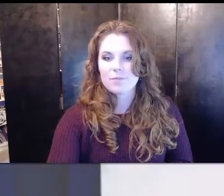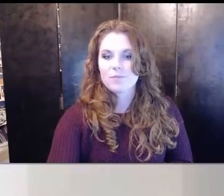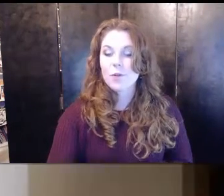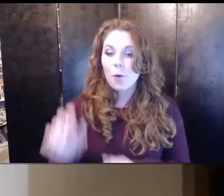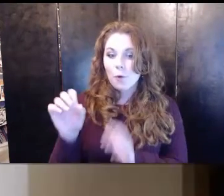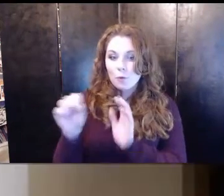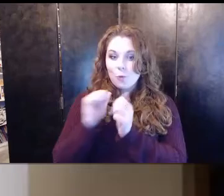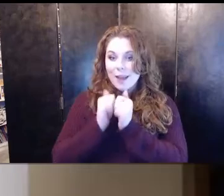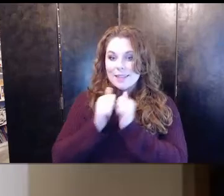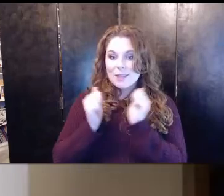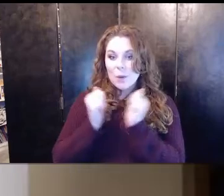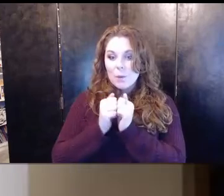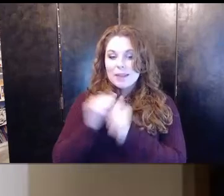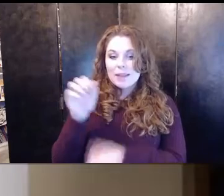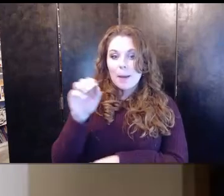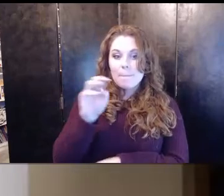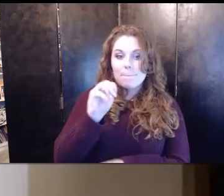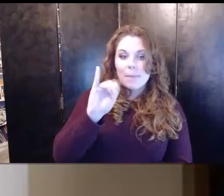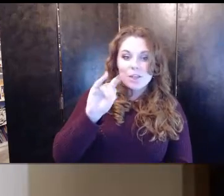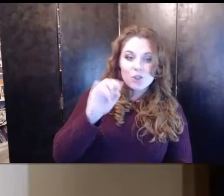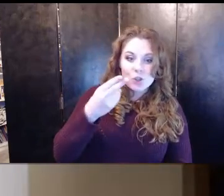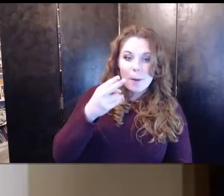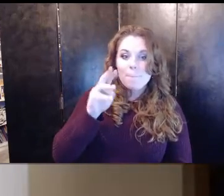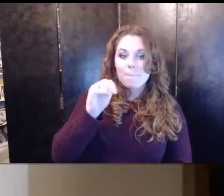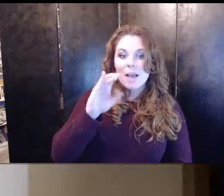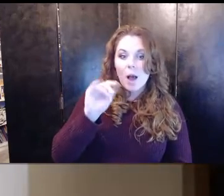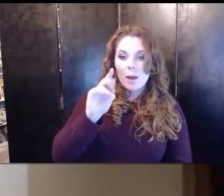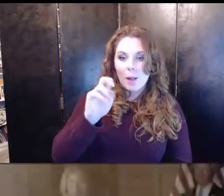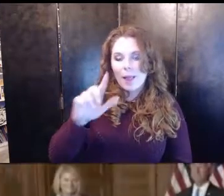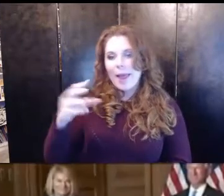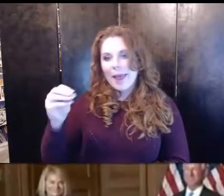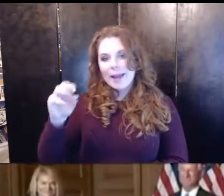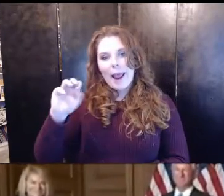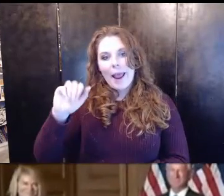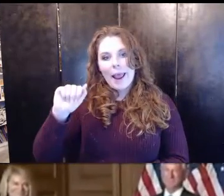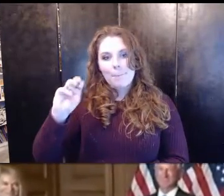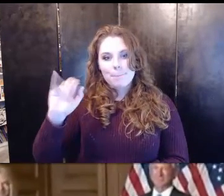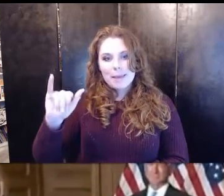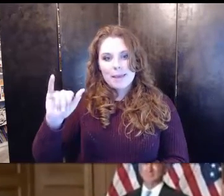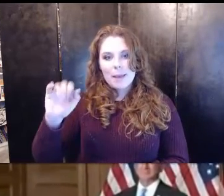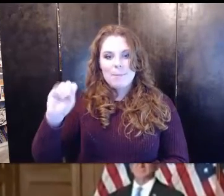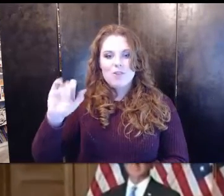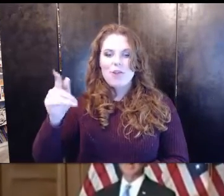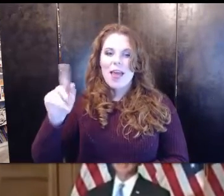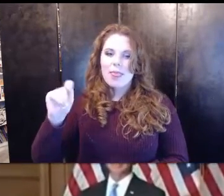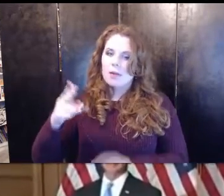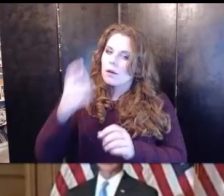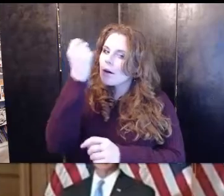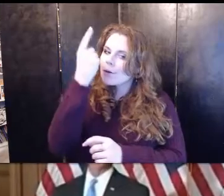his main opponent, Democrat Amy McGrath. Senator McConnell won that race. He's been representing Kentucky in the Senate